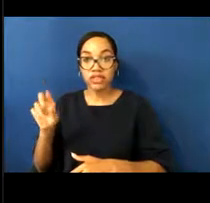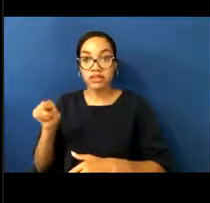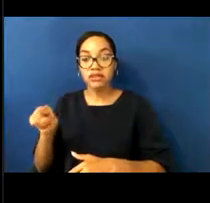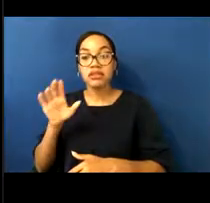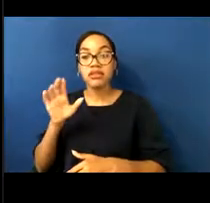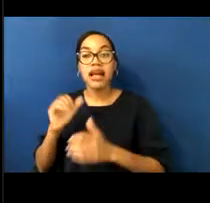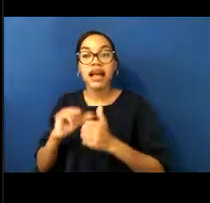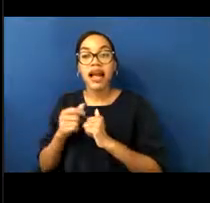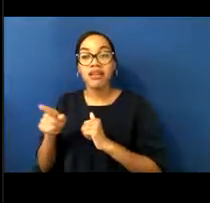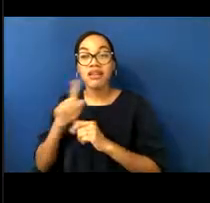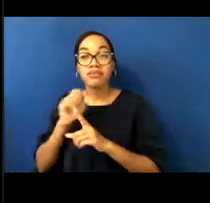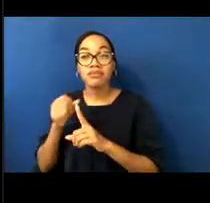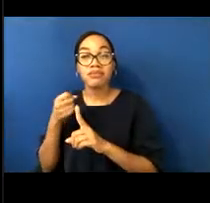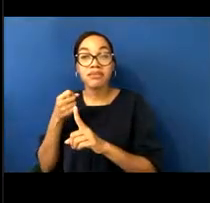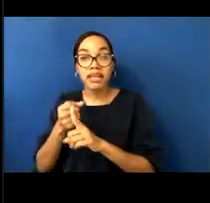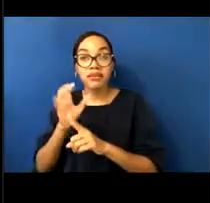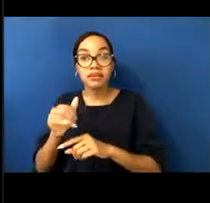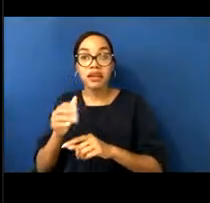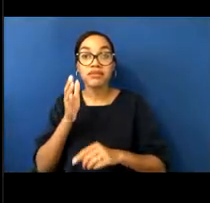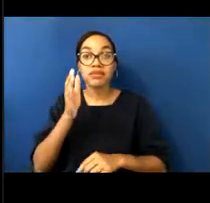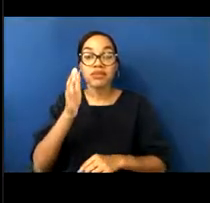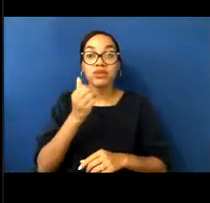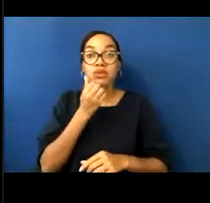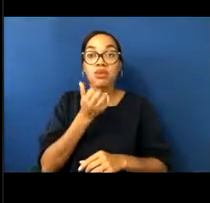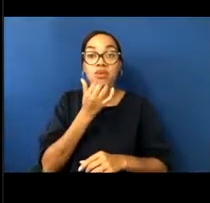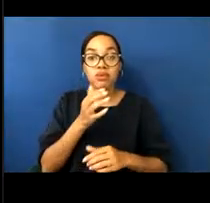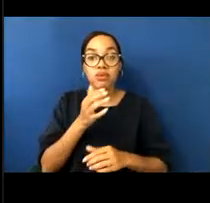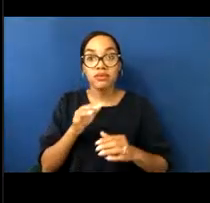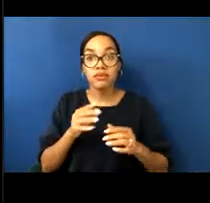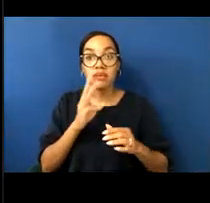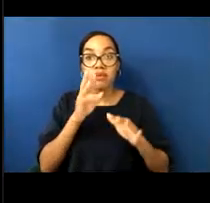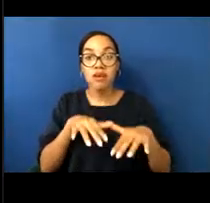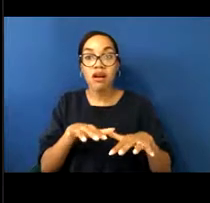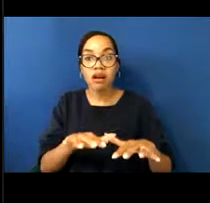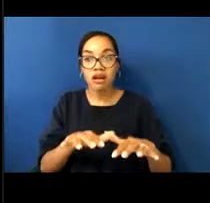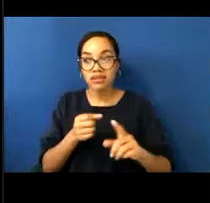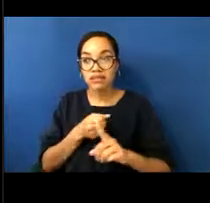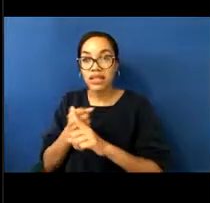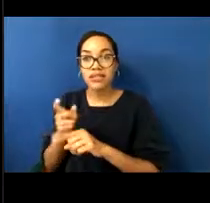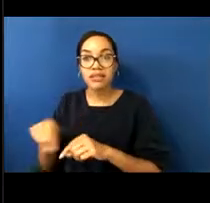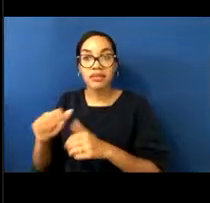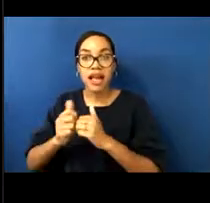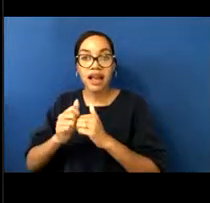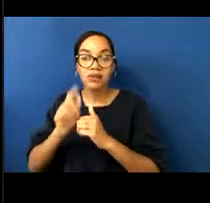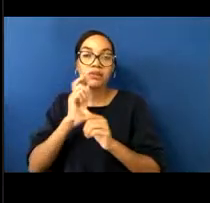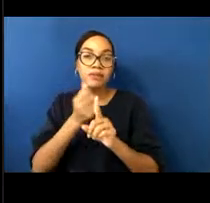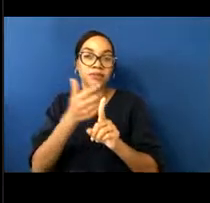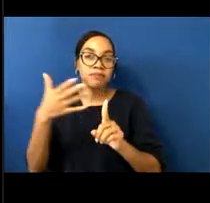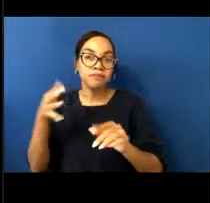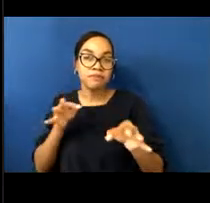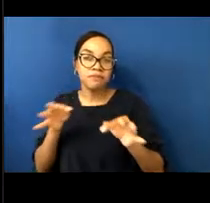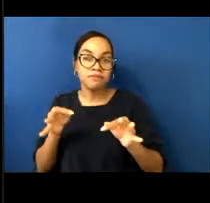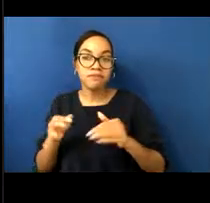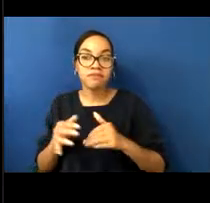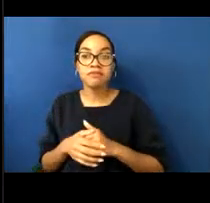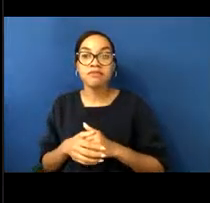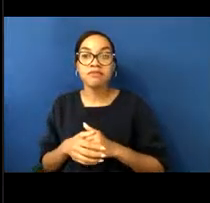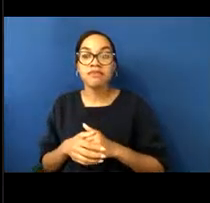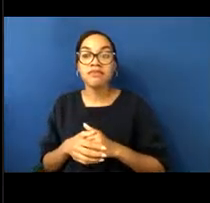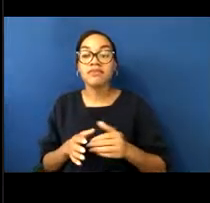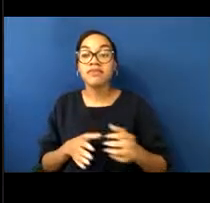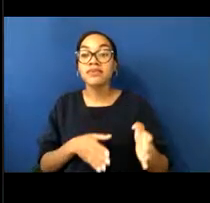global future ocean warming and future climate change. Next slide, please. And I'll also be talking about loggerhead sea turtles